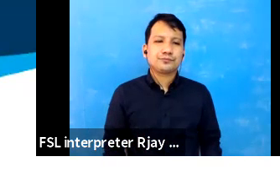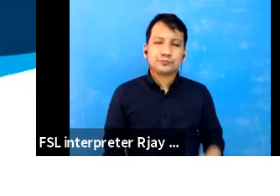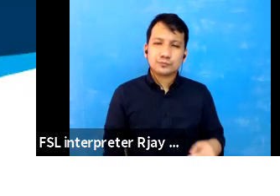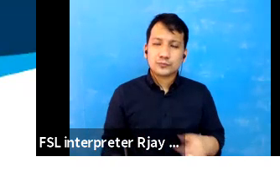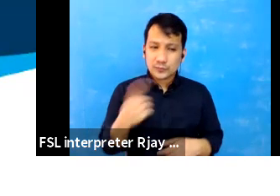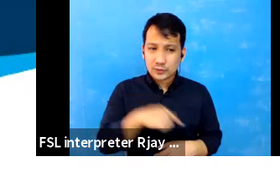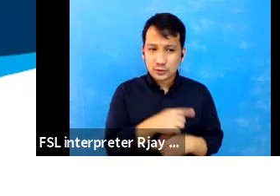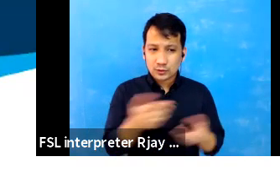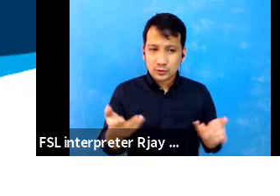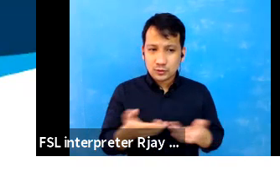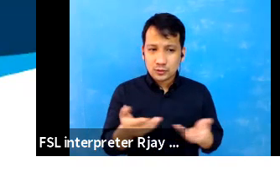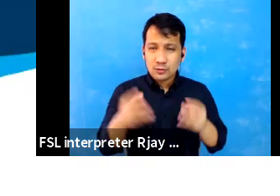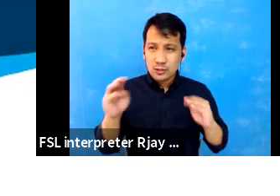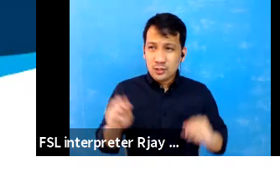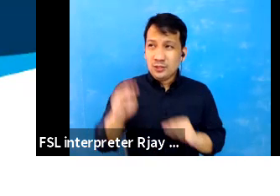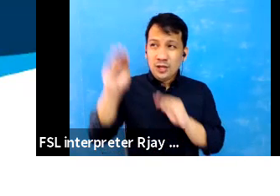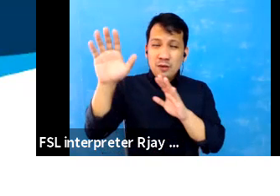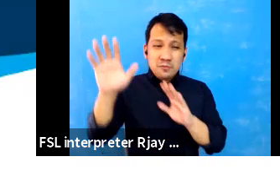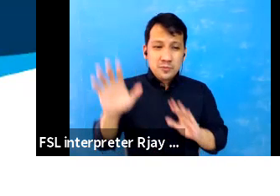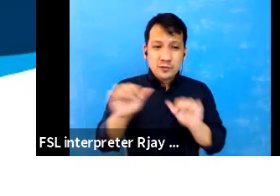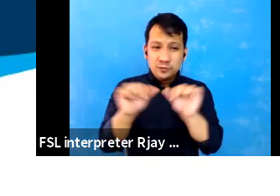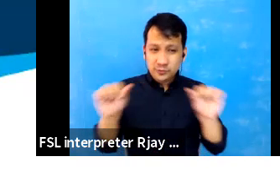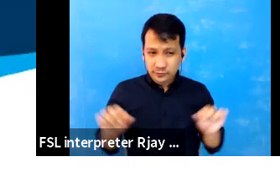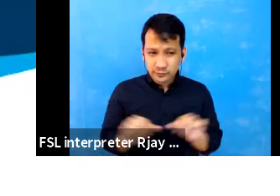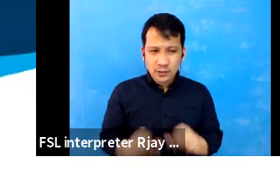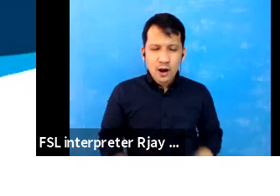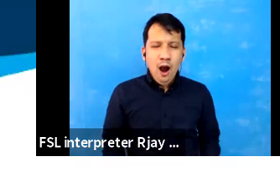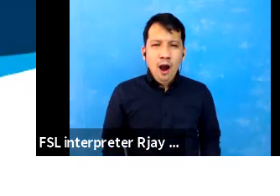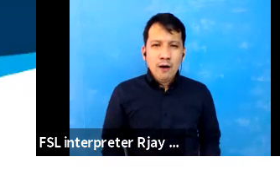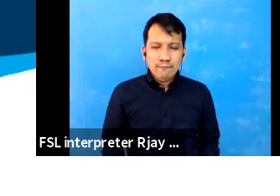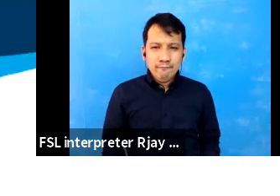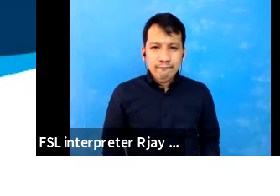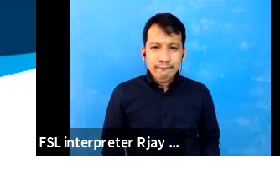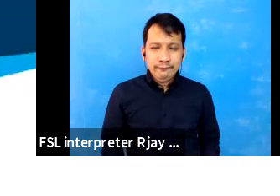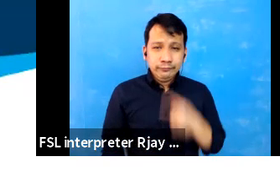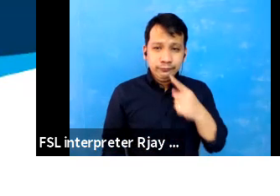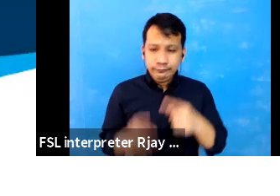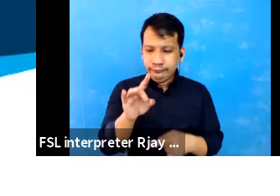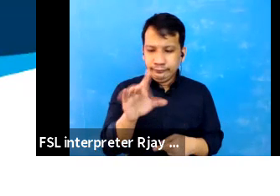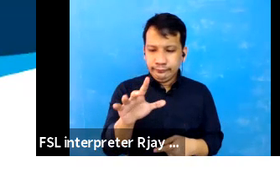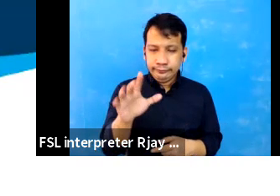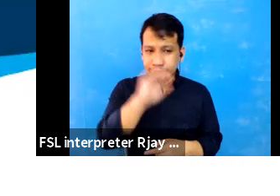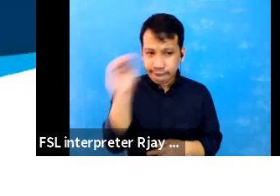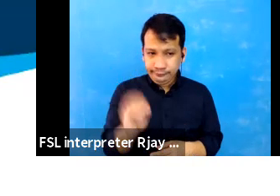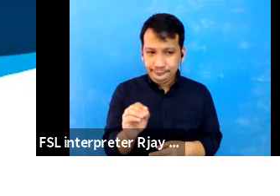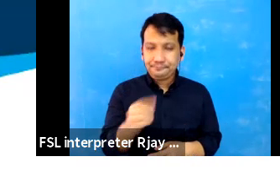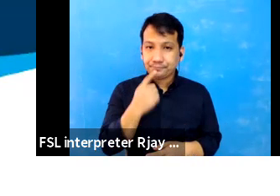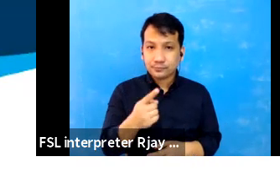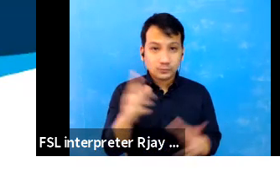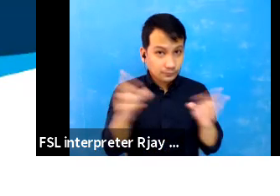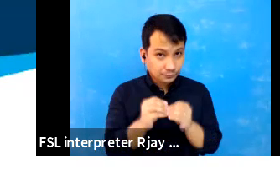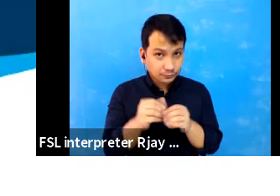Predominantly hilly and mountainous area covers 85% of the total land area.